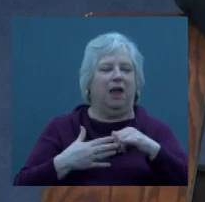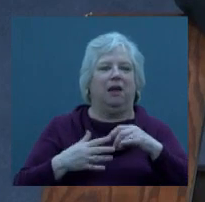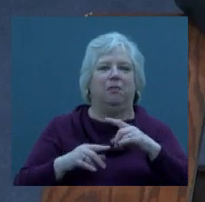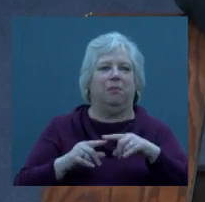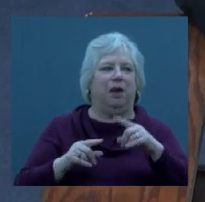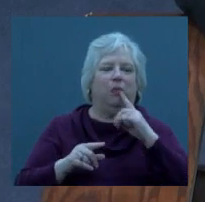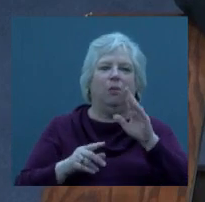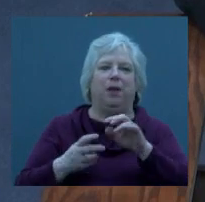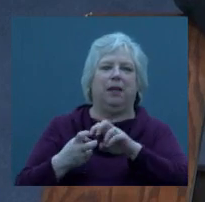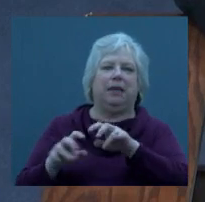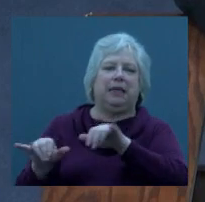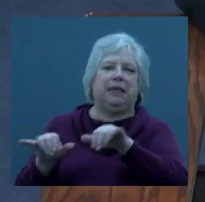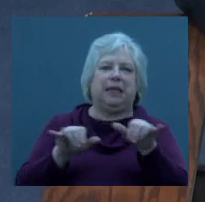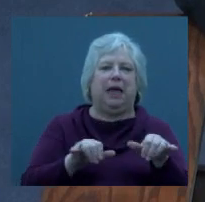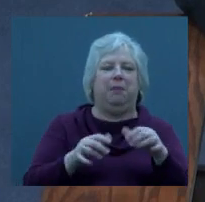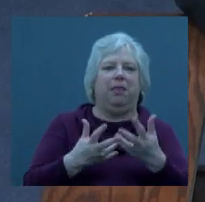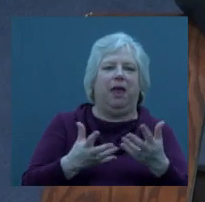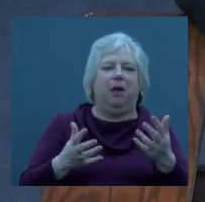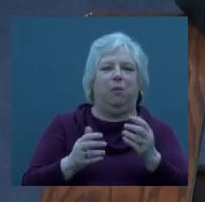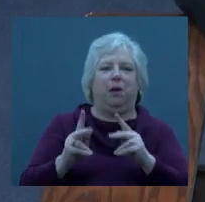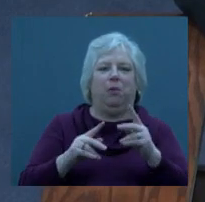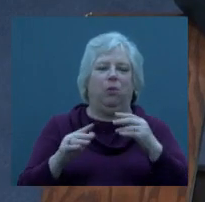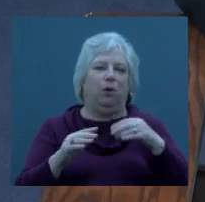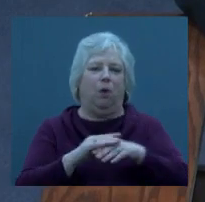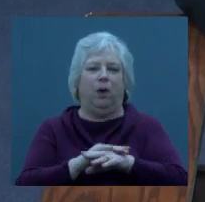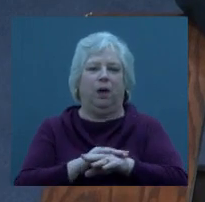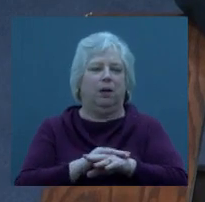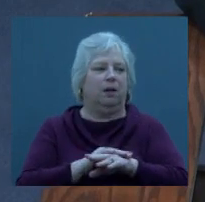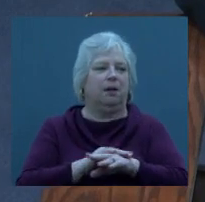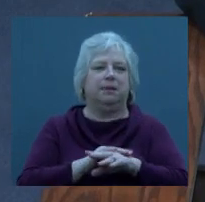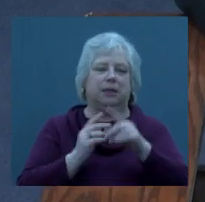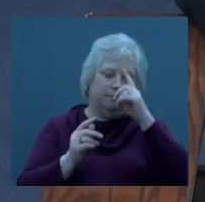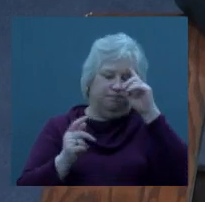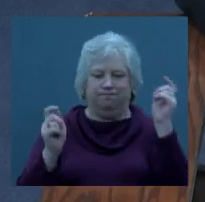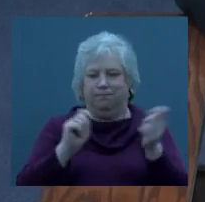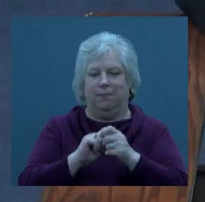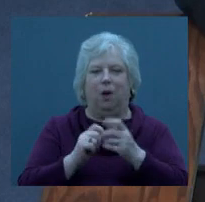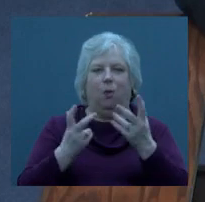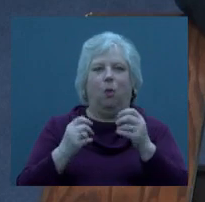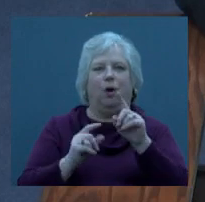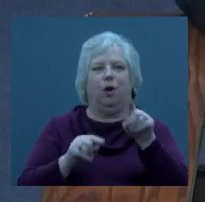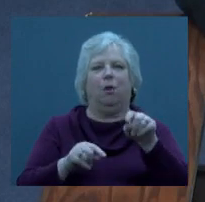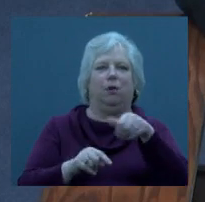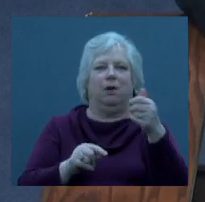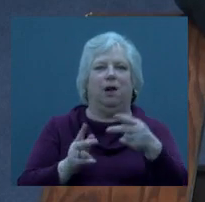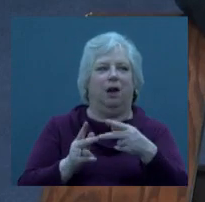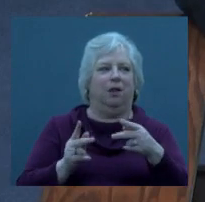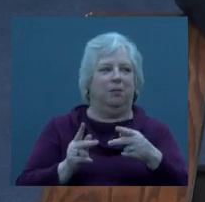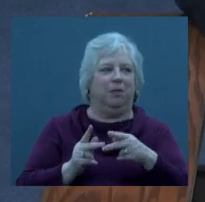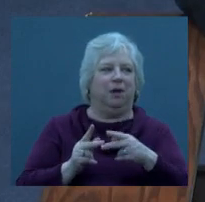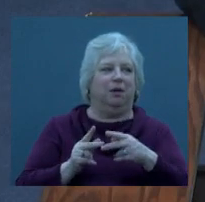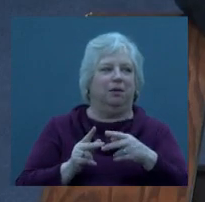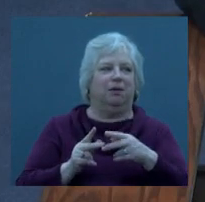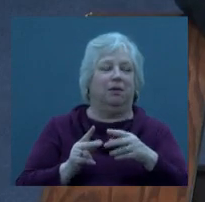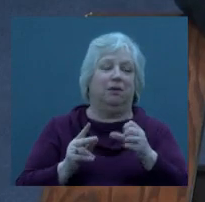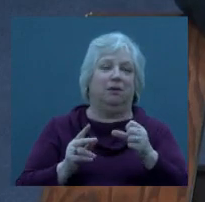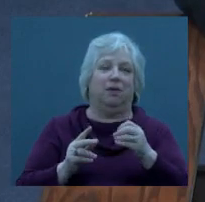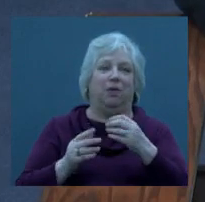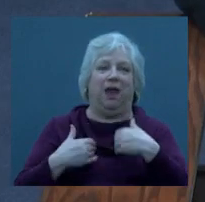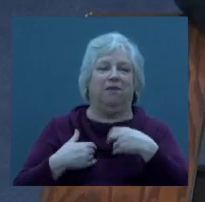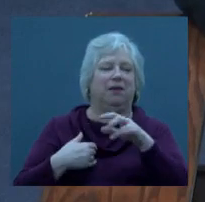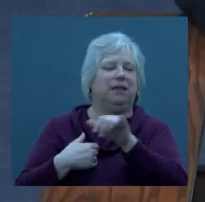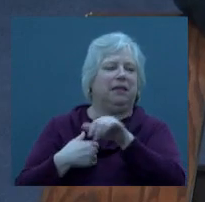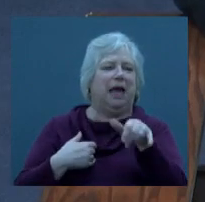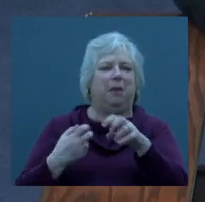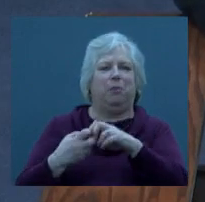it's going to be the same thing over there, people going in there and suddenly change their mind, want to go someplace else. And they have the